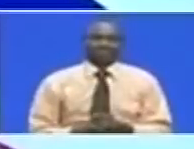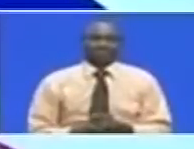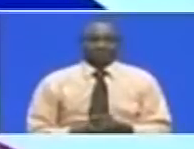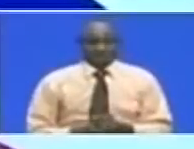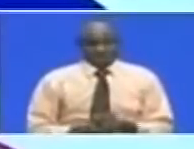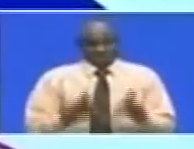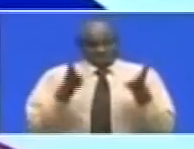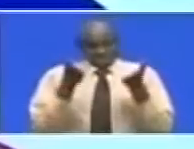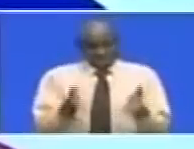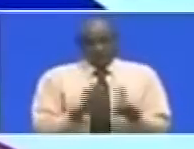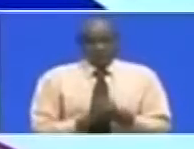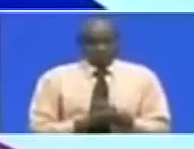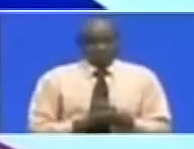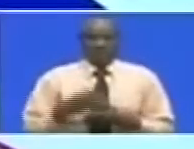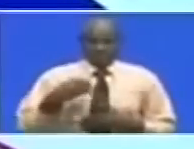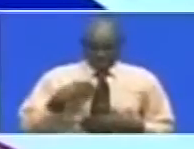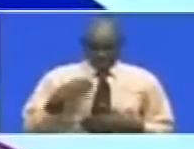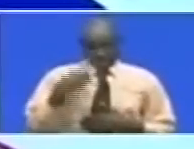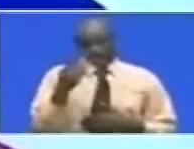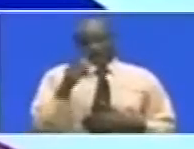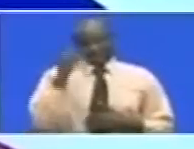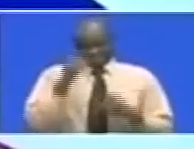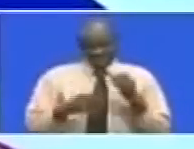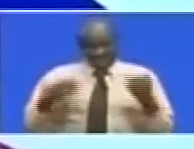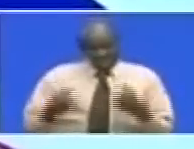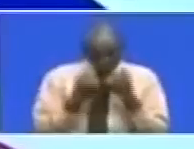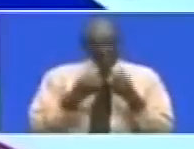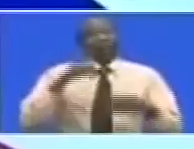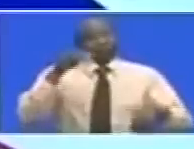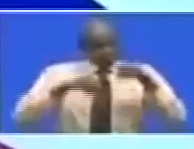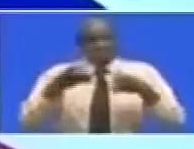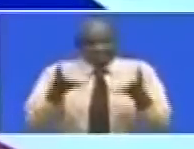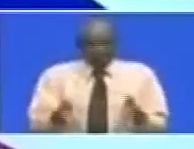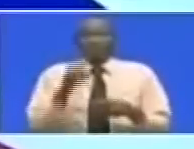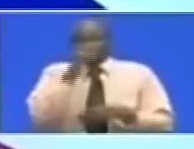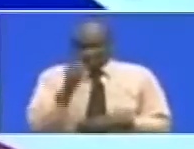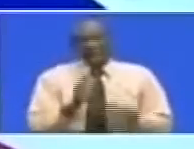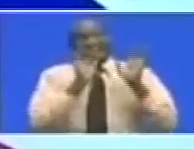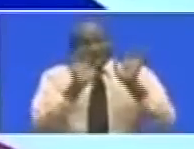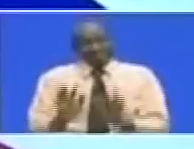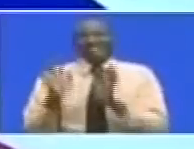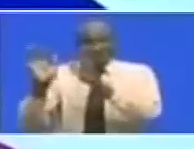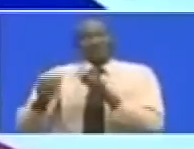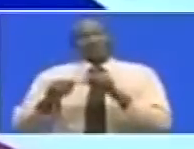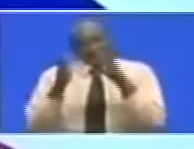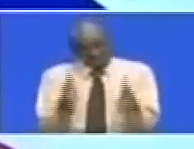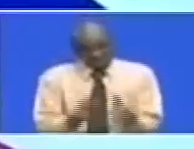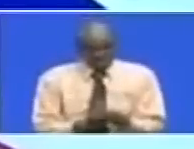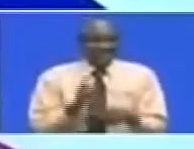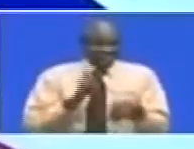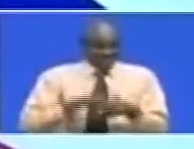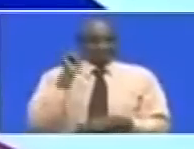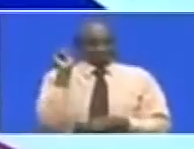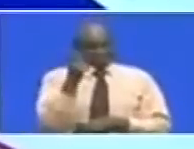Well, Jakaya Kikwete-Stem comes to an end at the end of the year, and Tanzania is in a campaign mode to see who will succeed him as the president